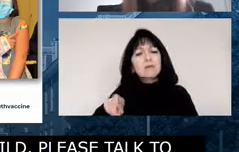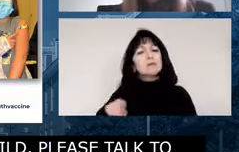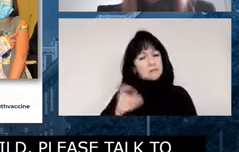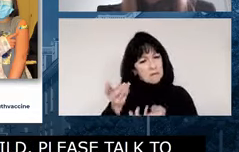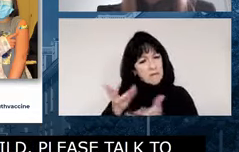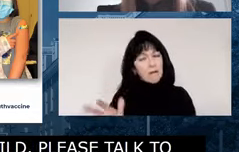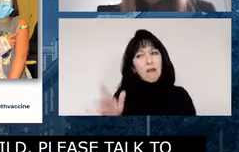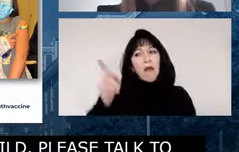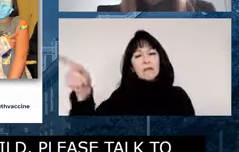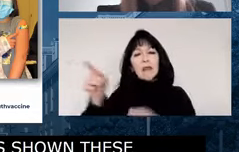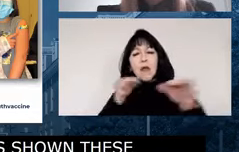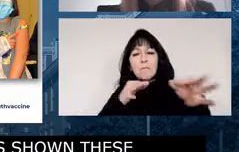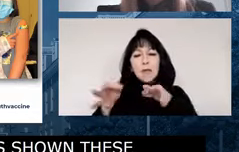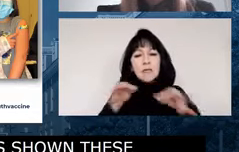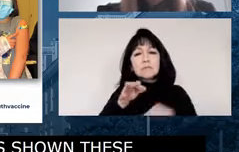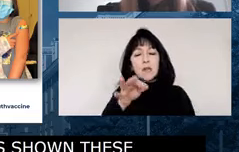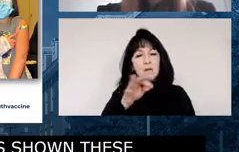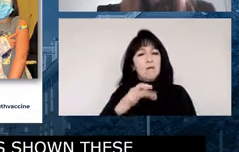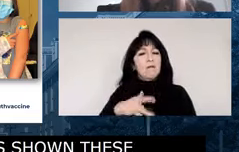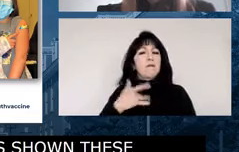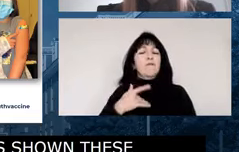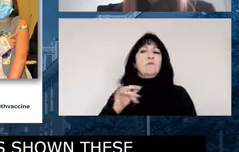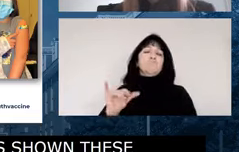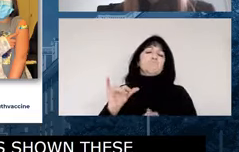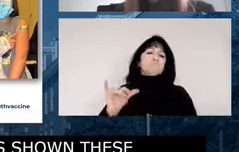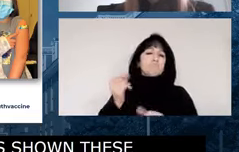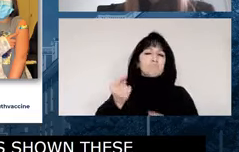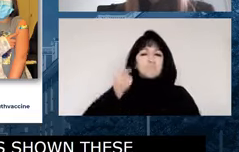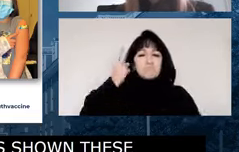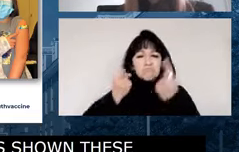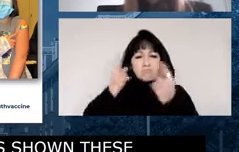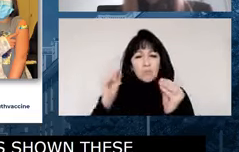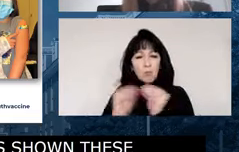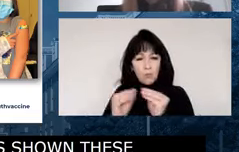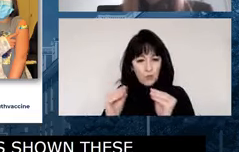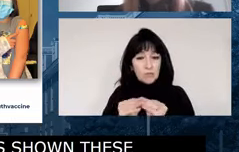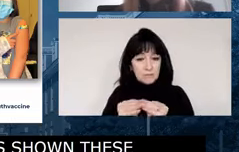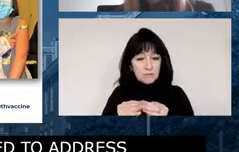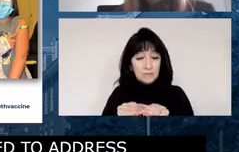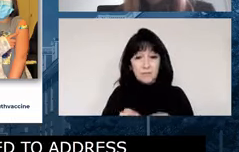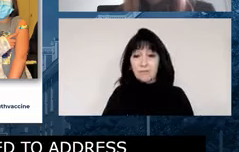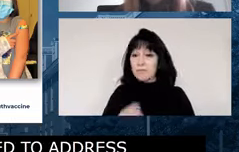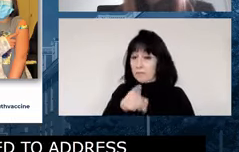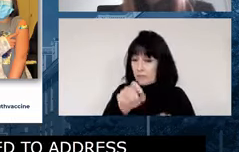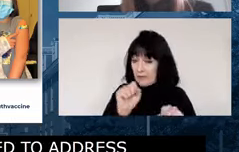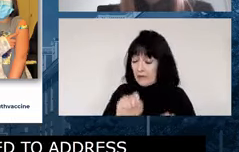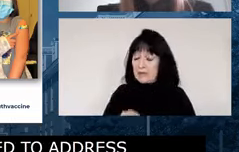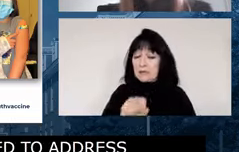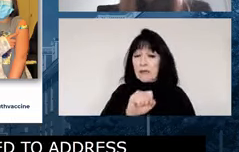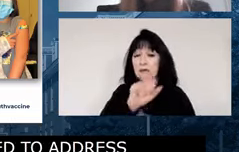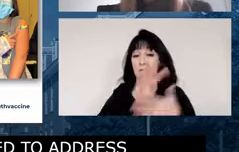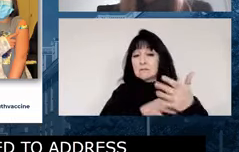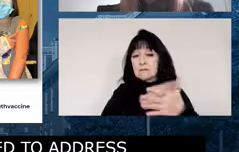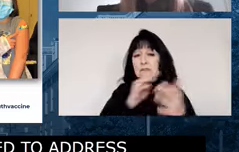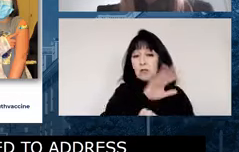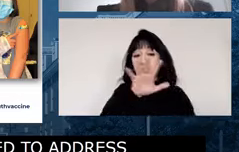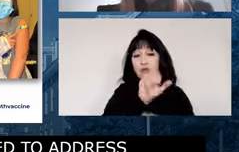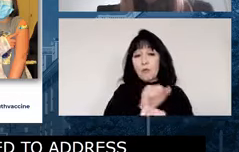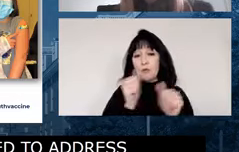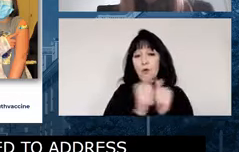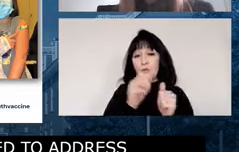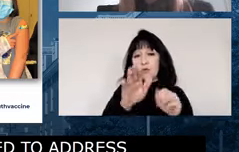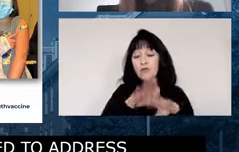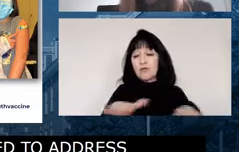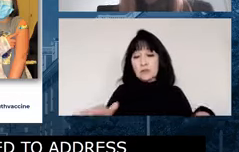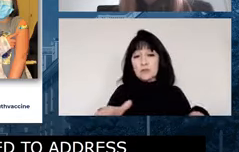made the decision to have your child vaccinated, you can schedule an appointment with your child's pediatrician for the vaccine. But there's also a number of